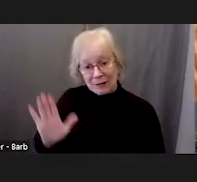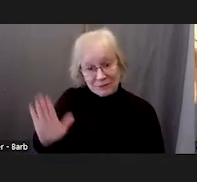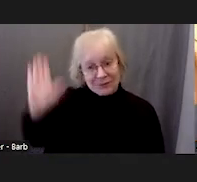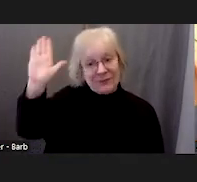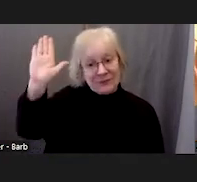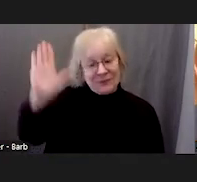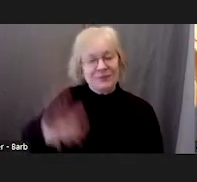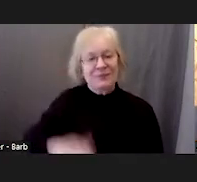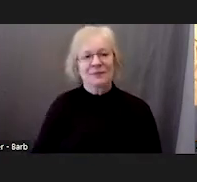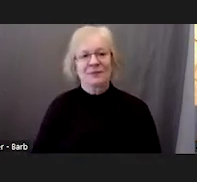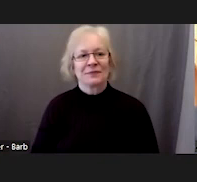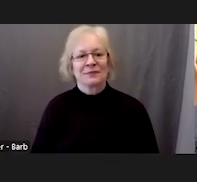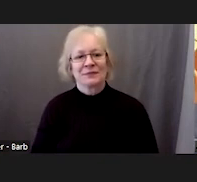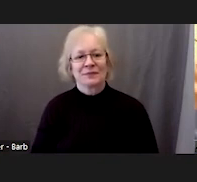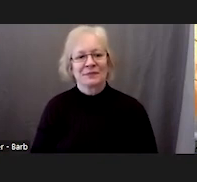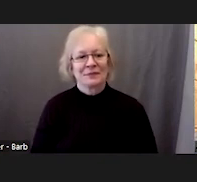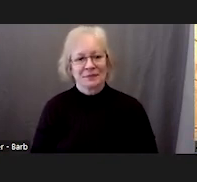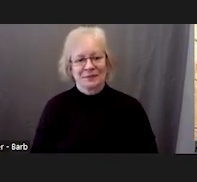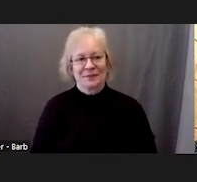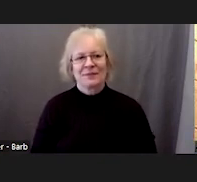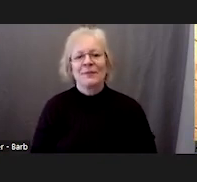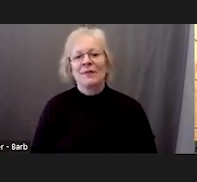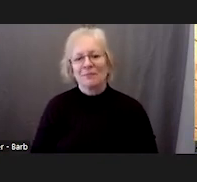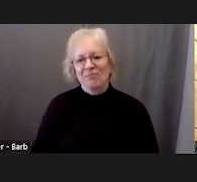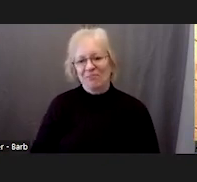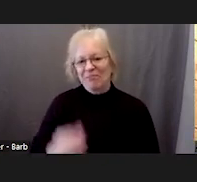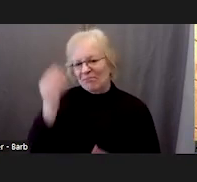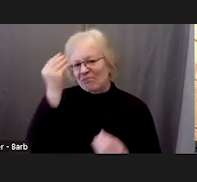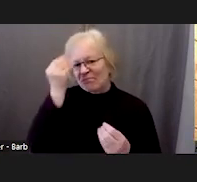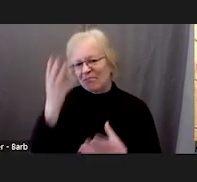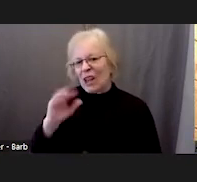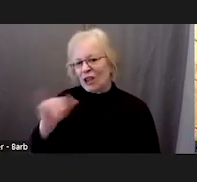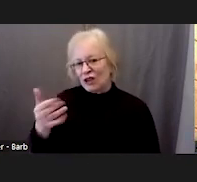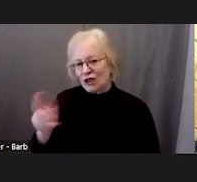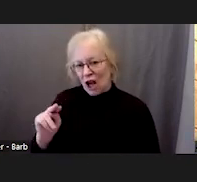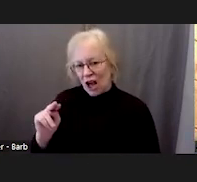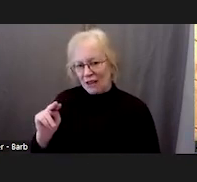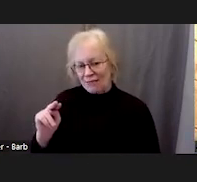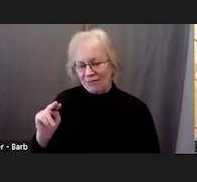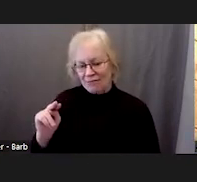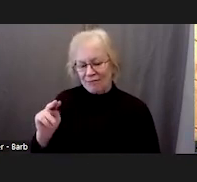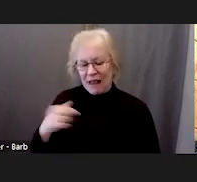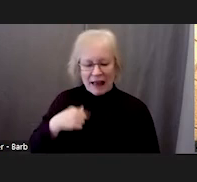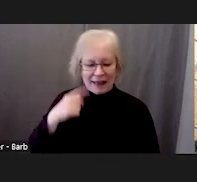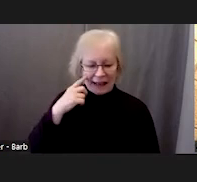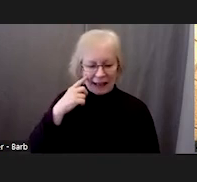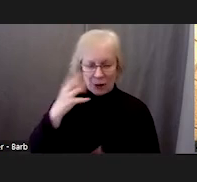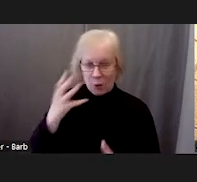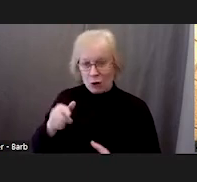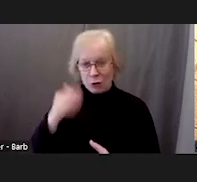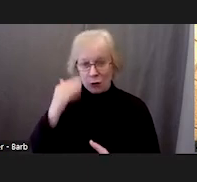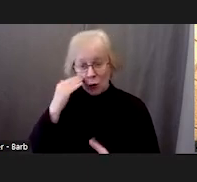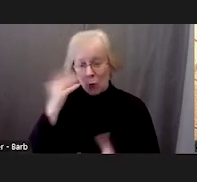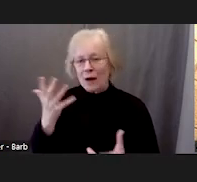I know John would want you all to know that the biggest down of college is the